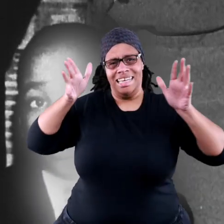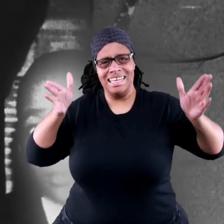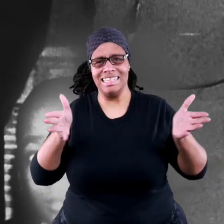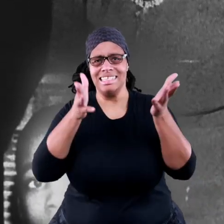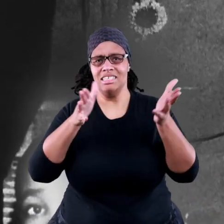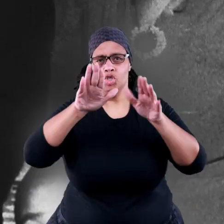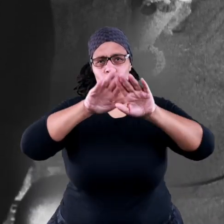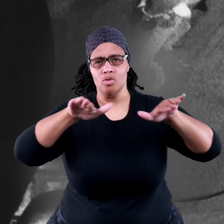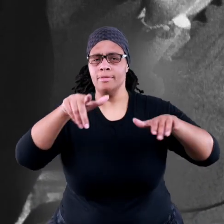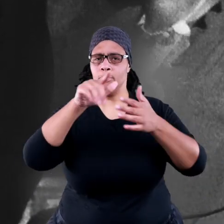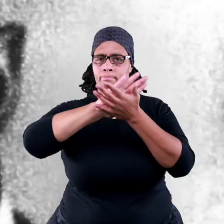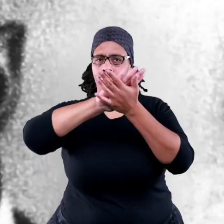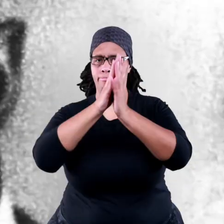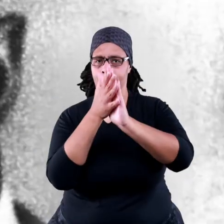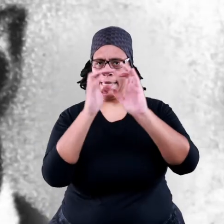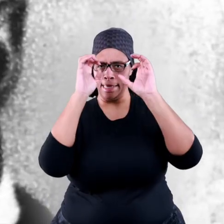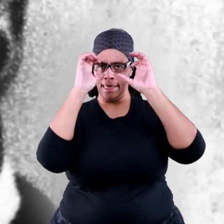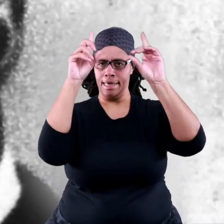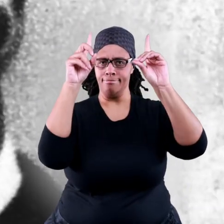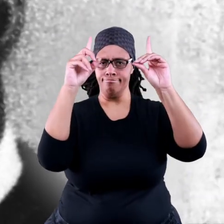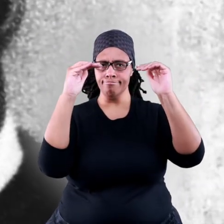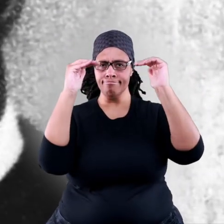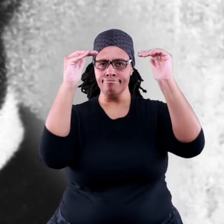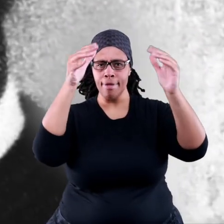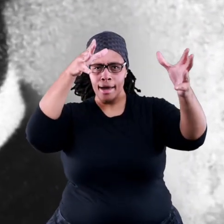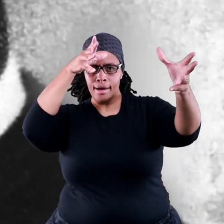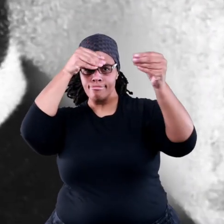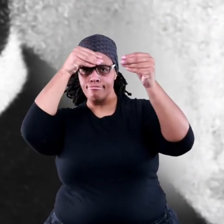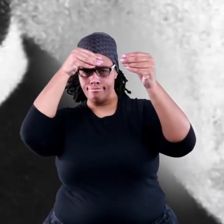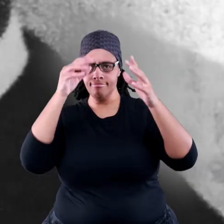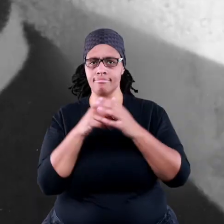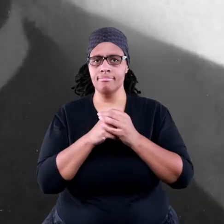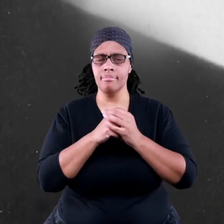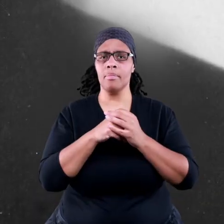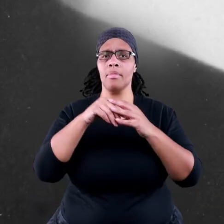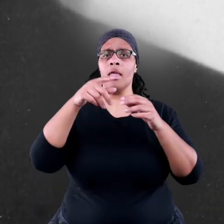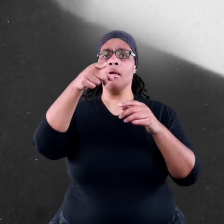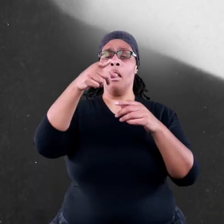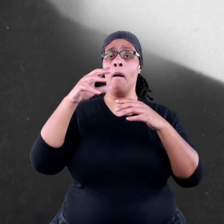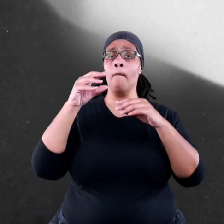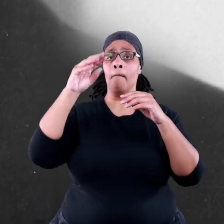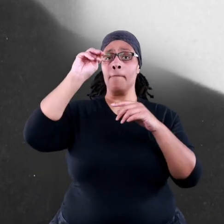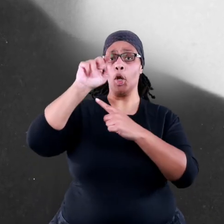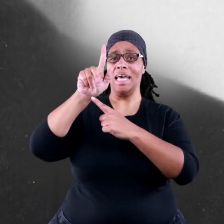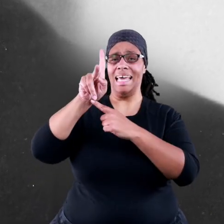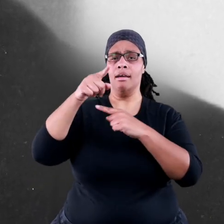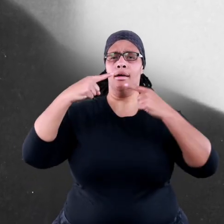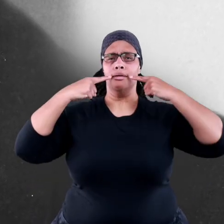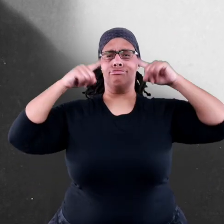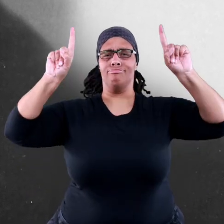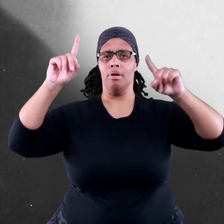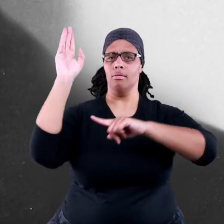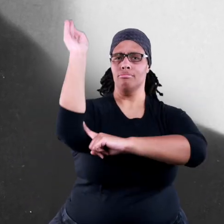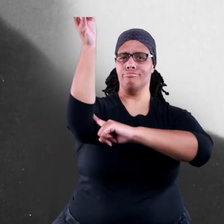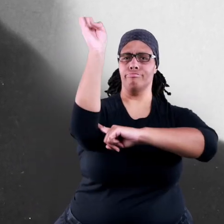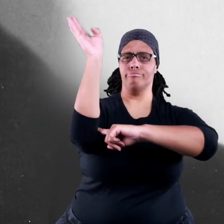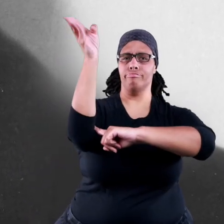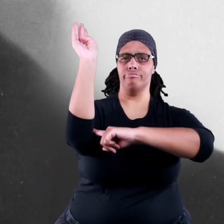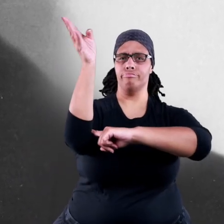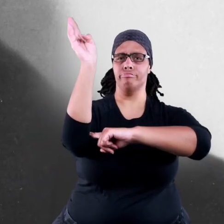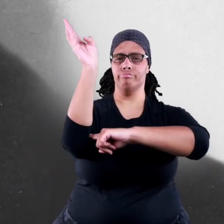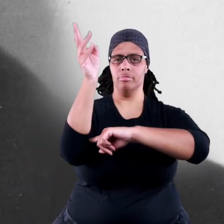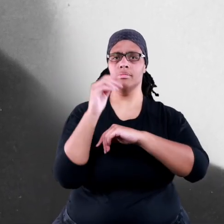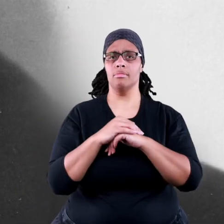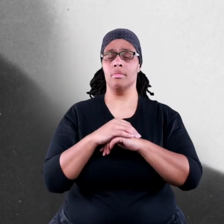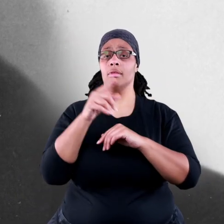father encouraged his children to become well educated. So Martin Jr. attended school and excelled